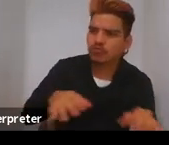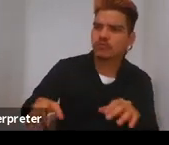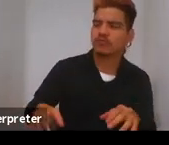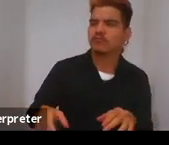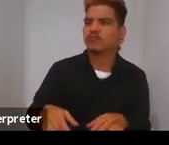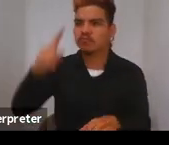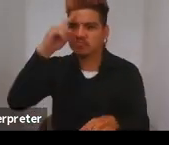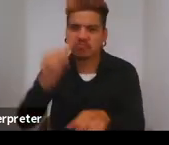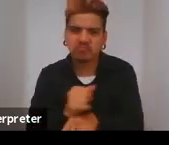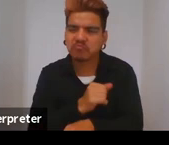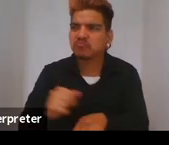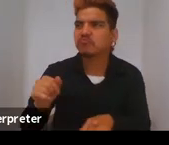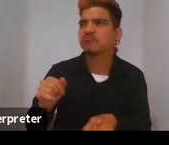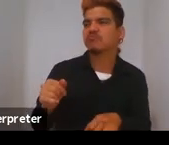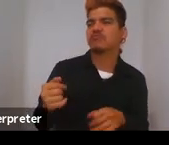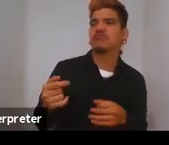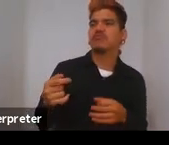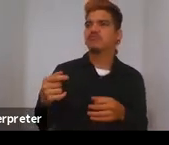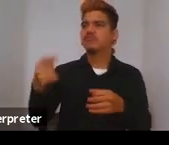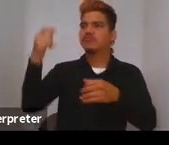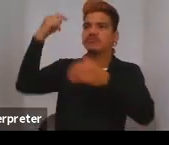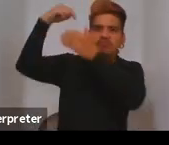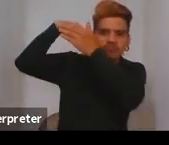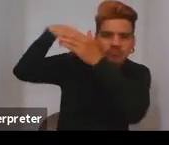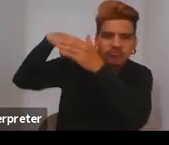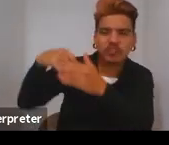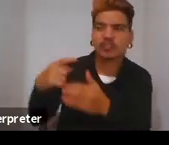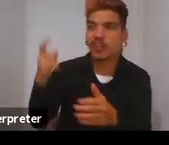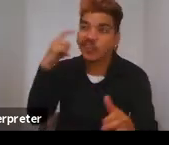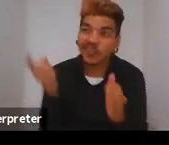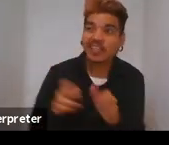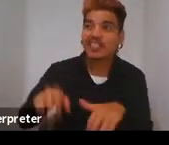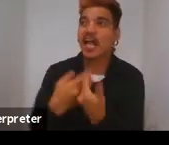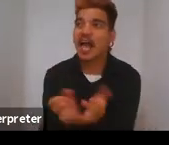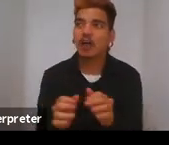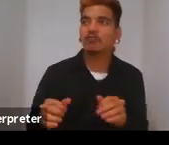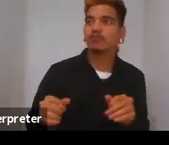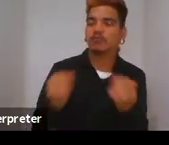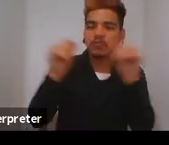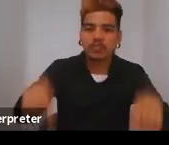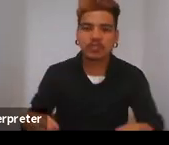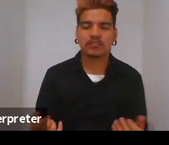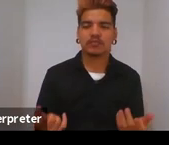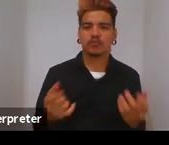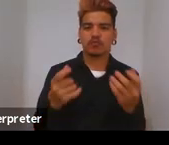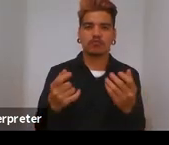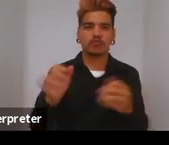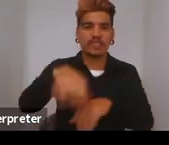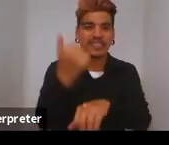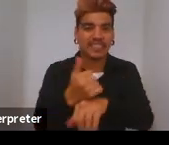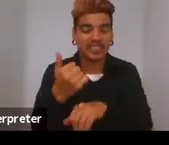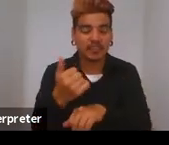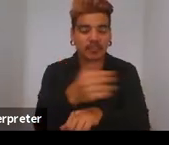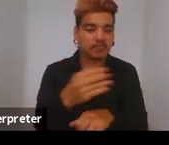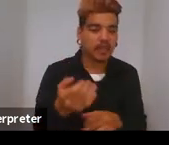you may hold, recognize how systems may have been set up to oppress, and